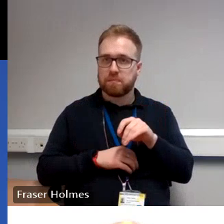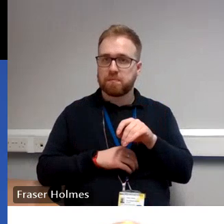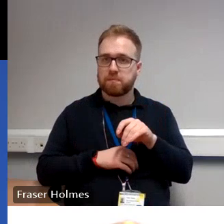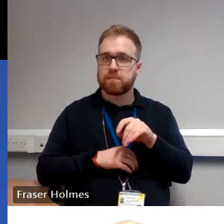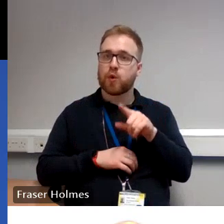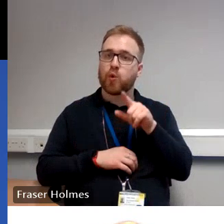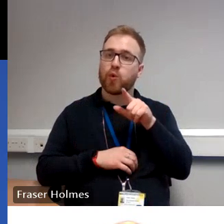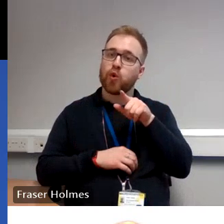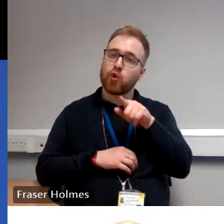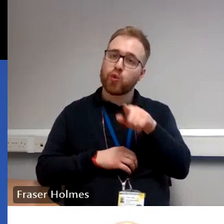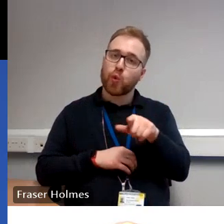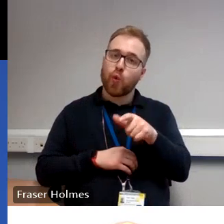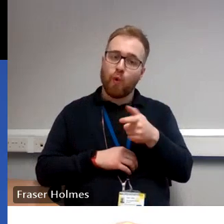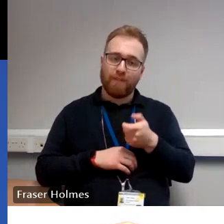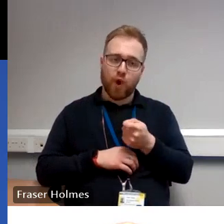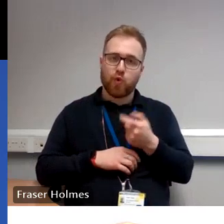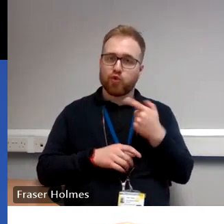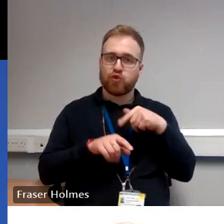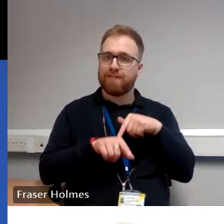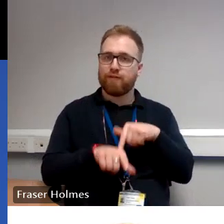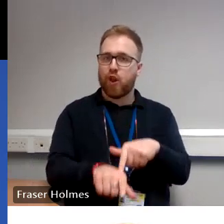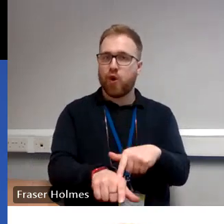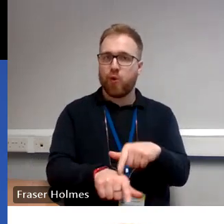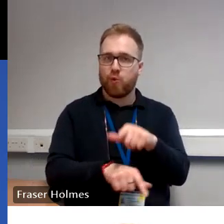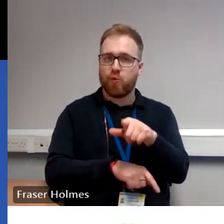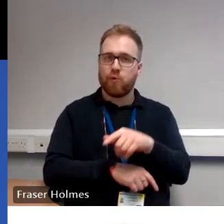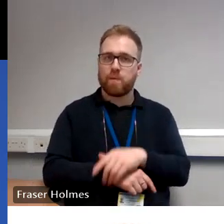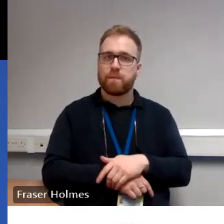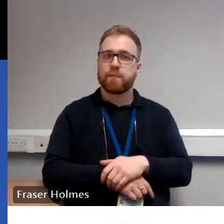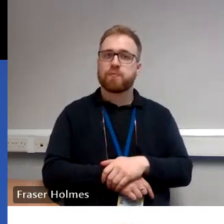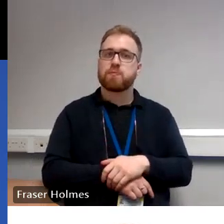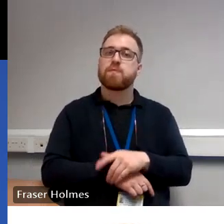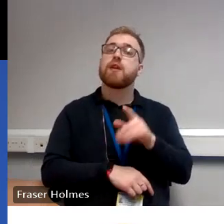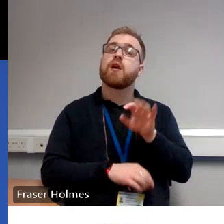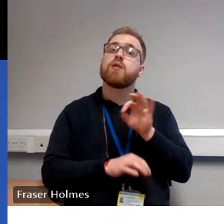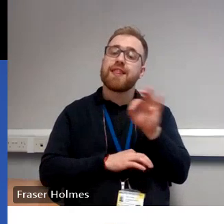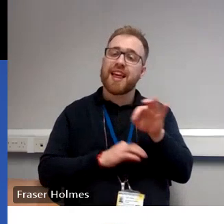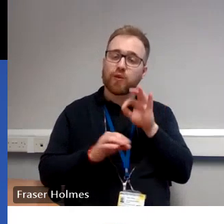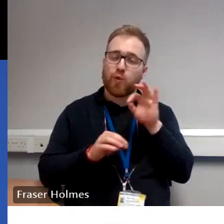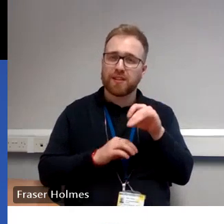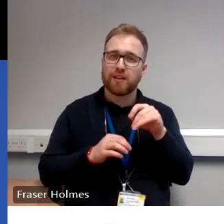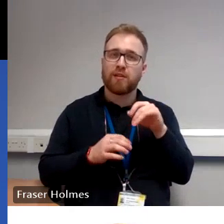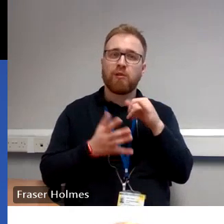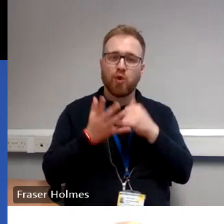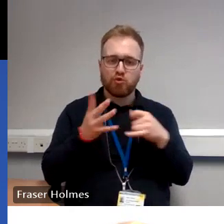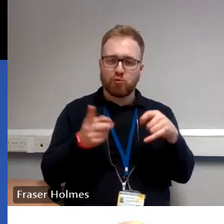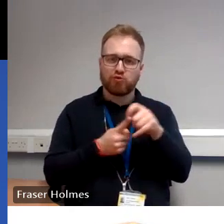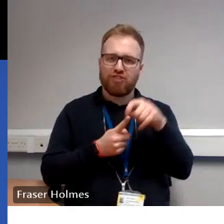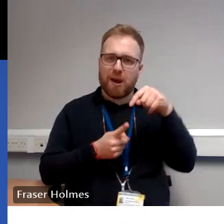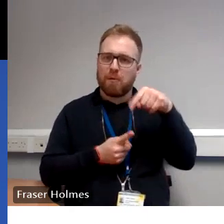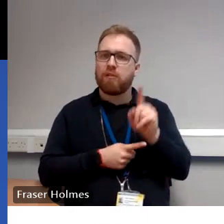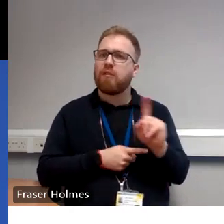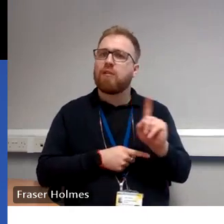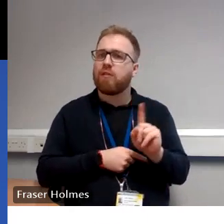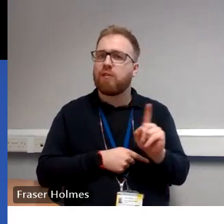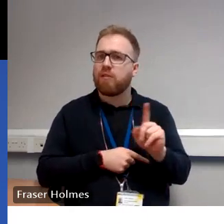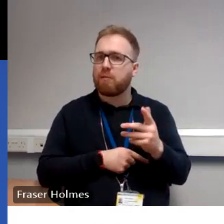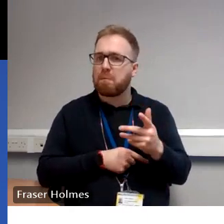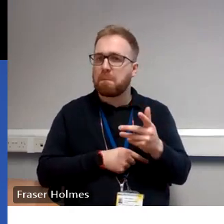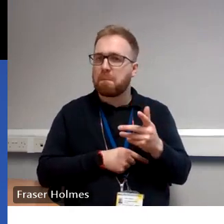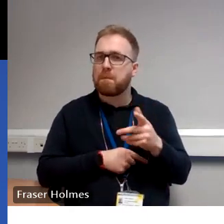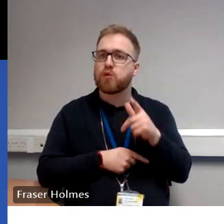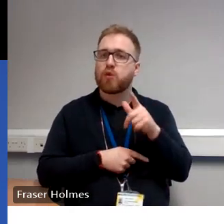device should just follow with the presentation. So the next question is, what is social prescribing? So now you've